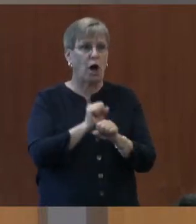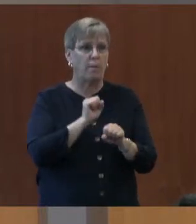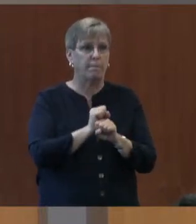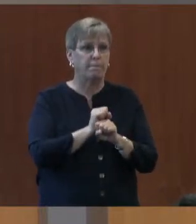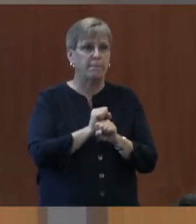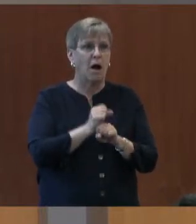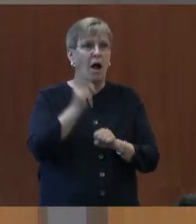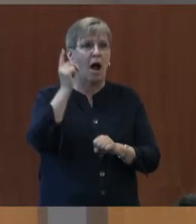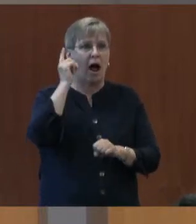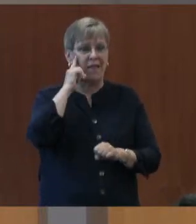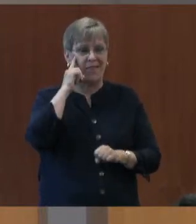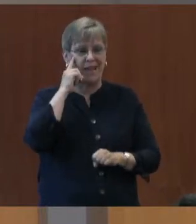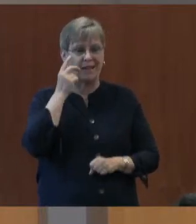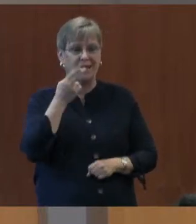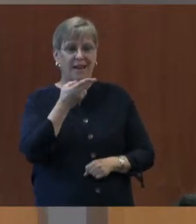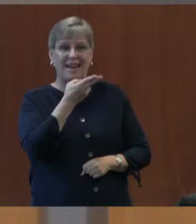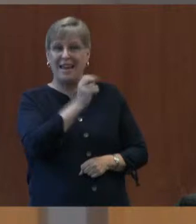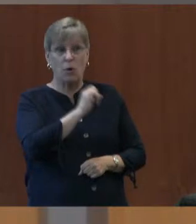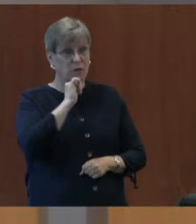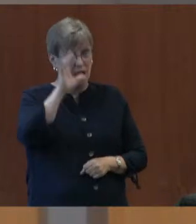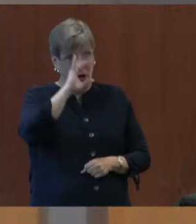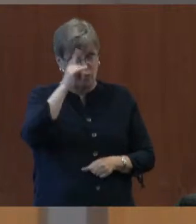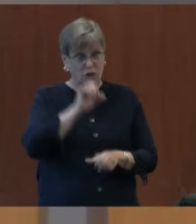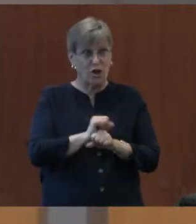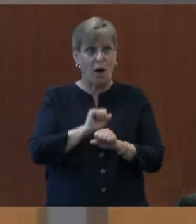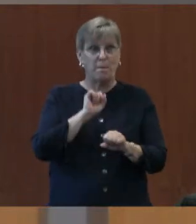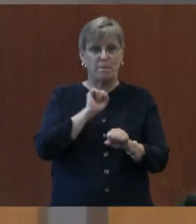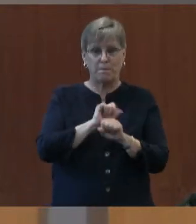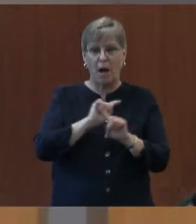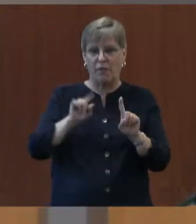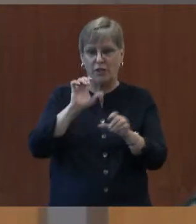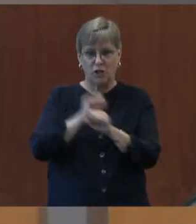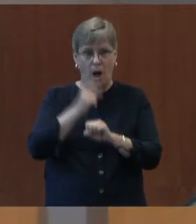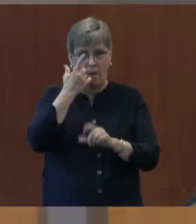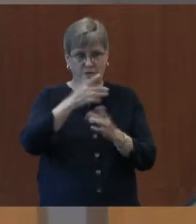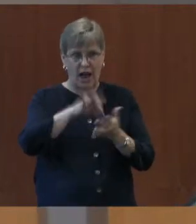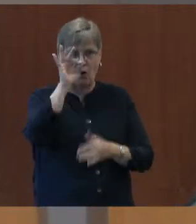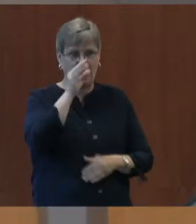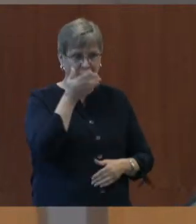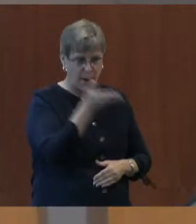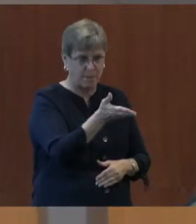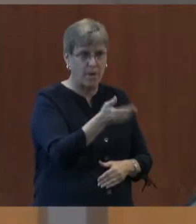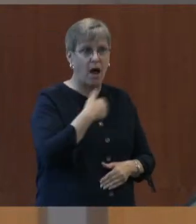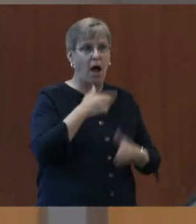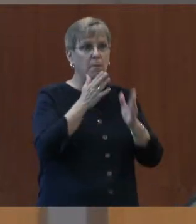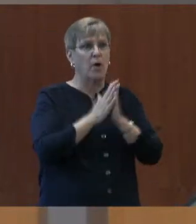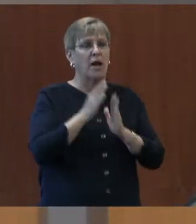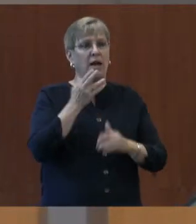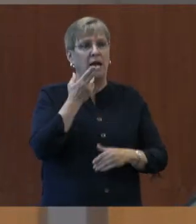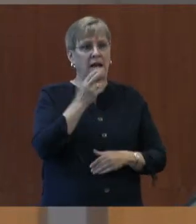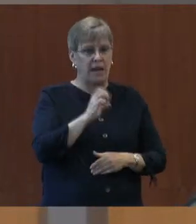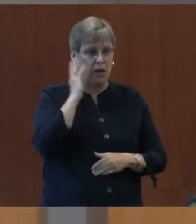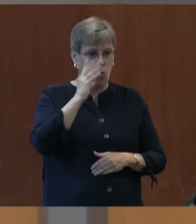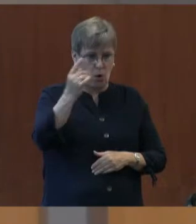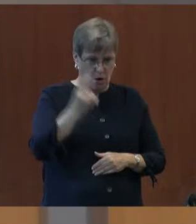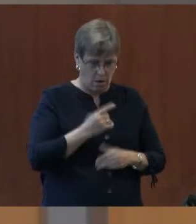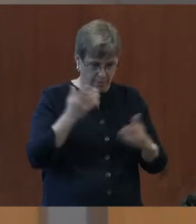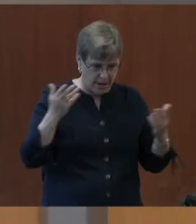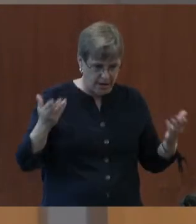I think he wasn't looking for a job, but this job found him. I pray that he will come